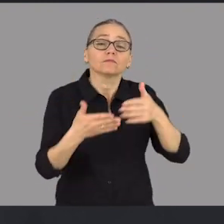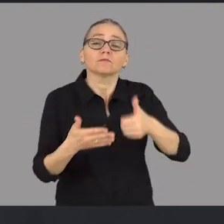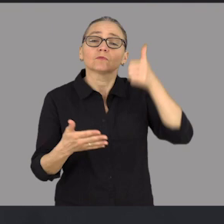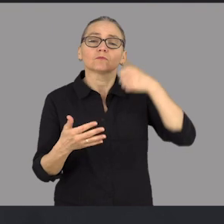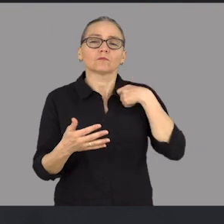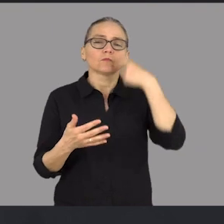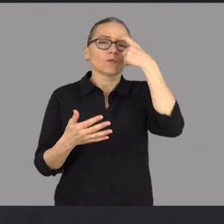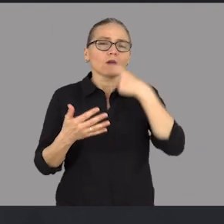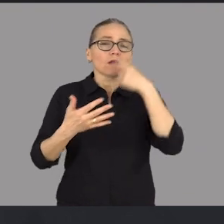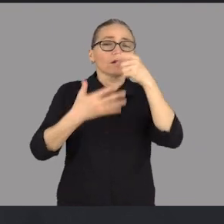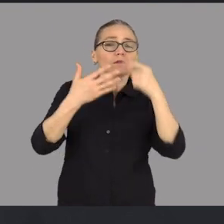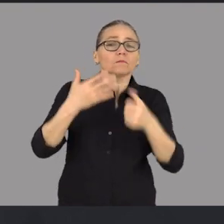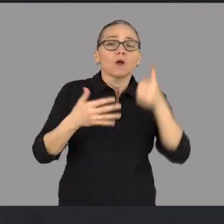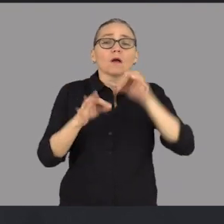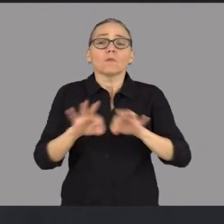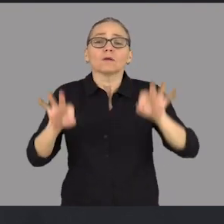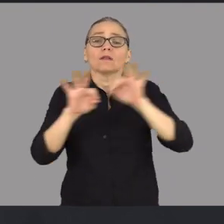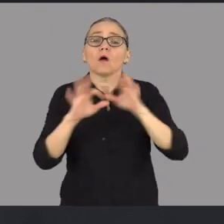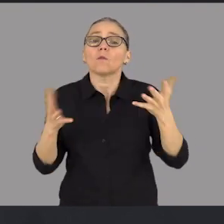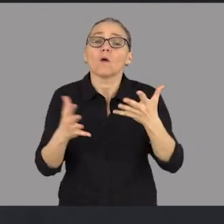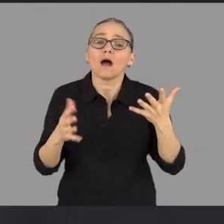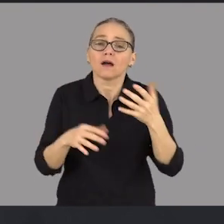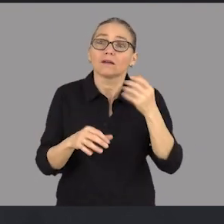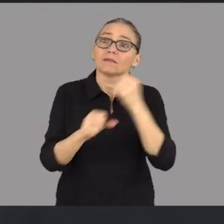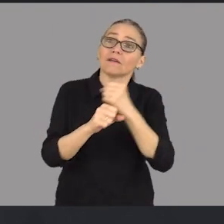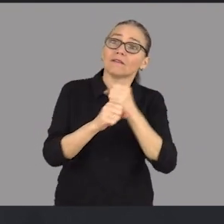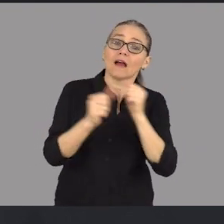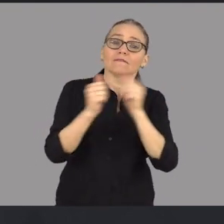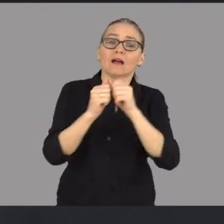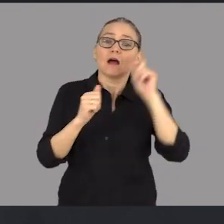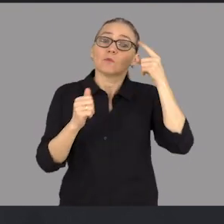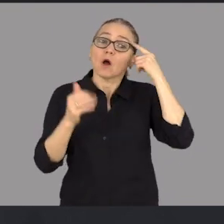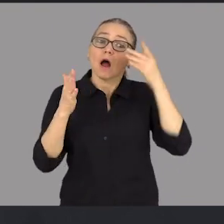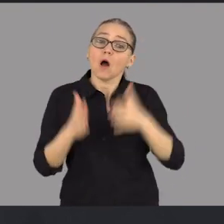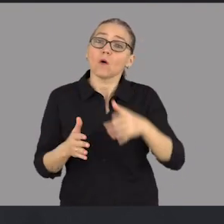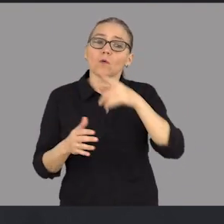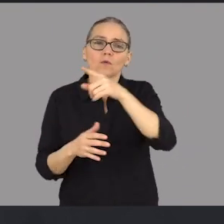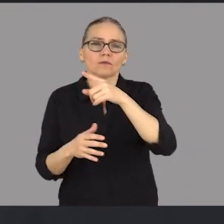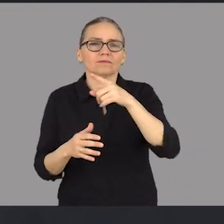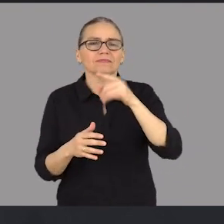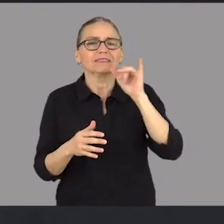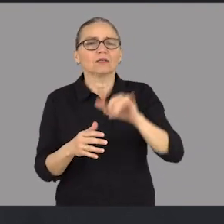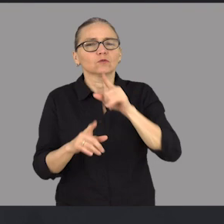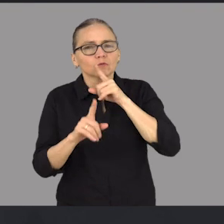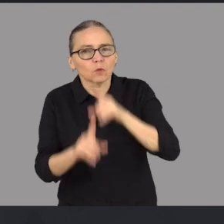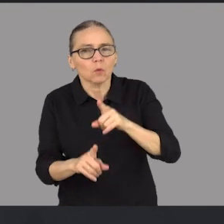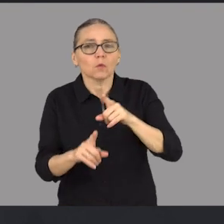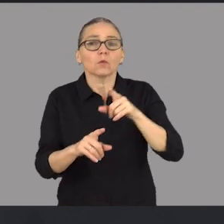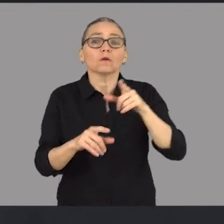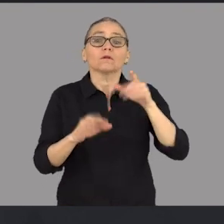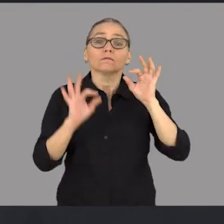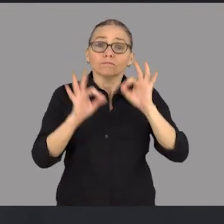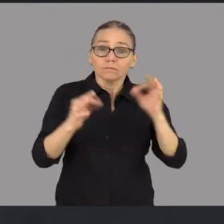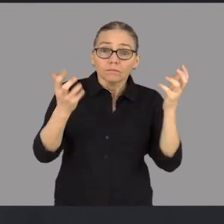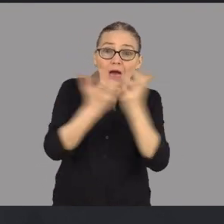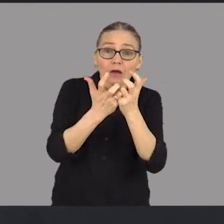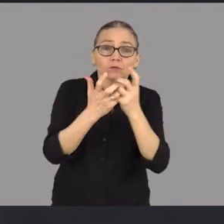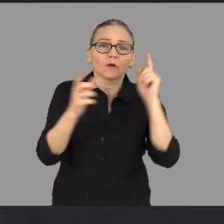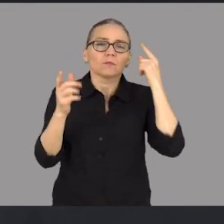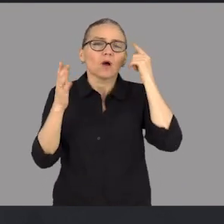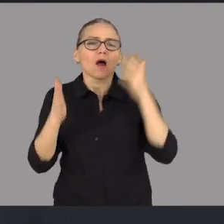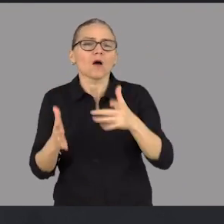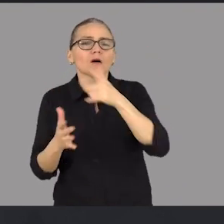would say is when you're working with an employer, you have to make sure that it works for the employer. It can't be